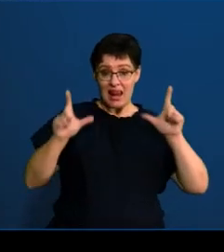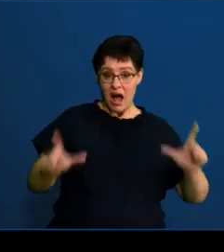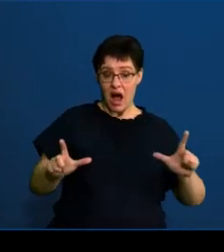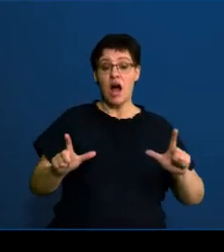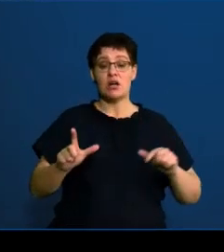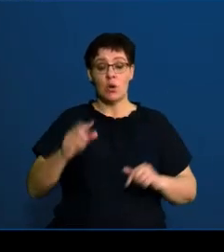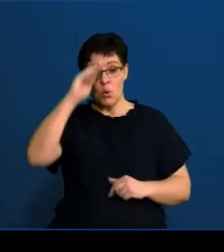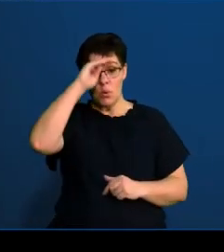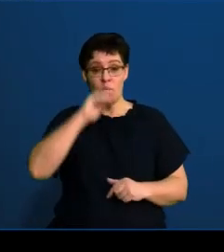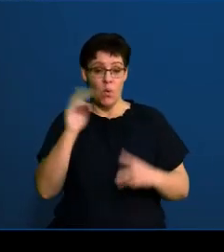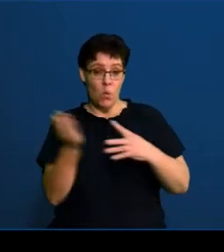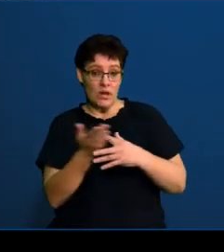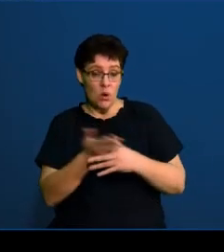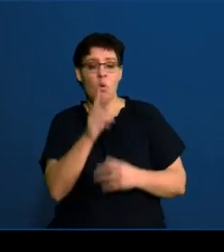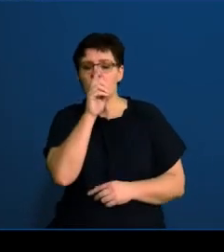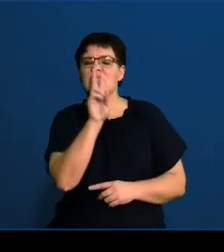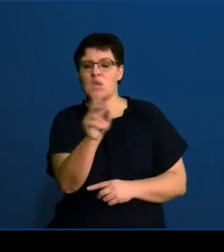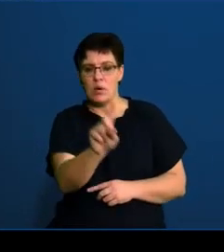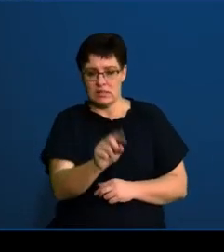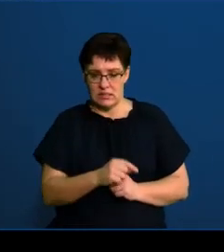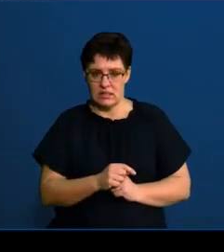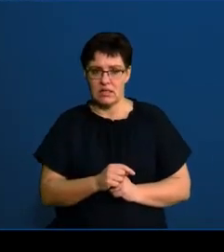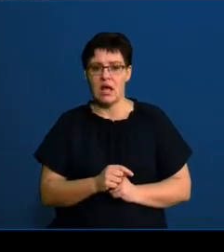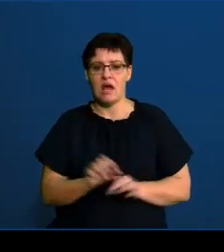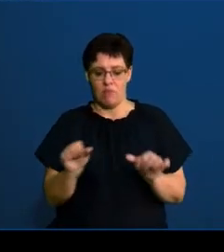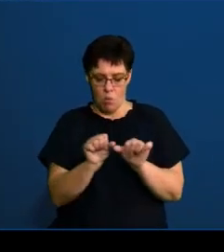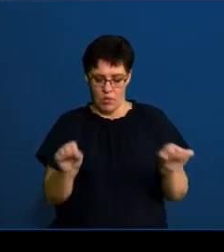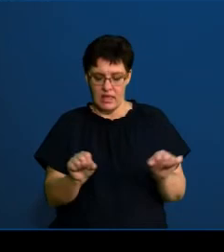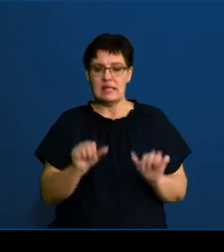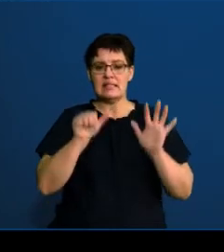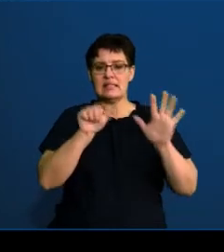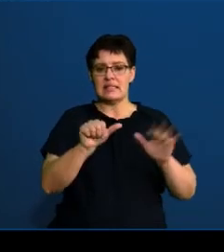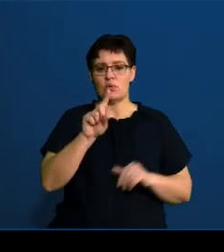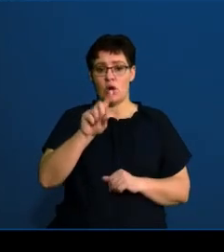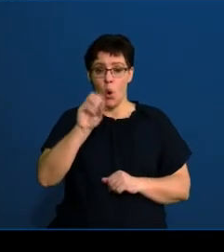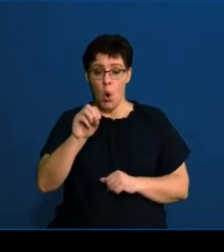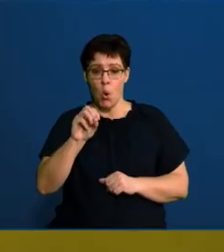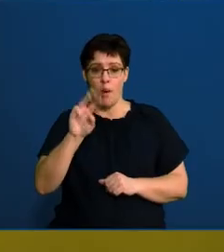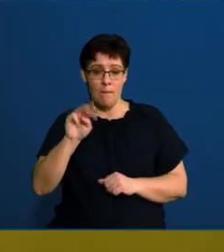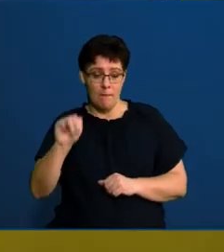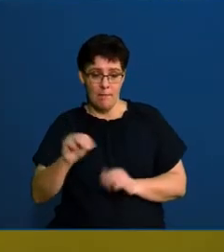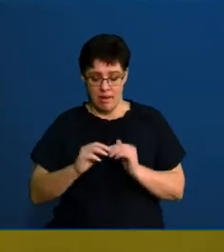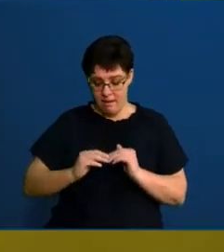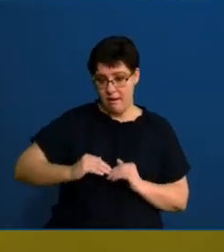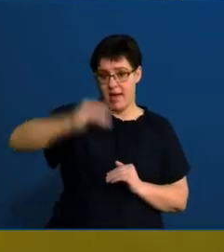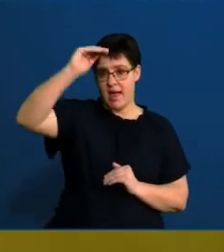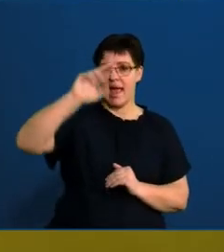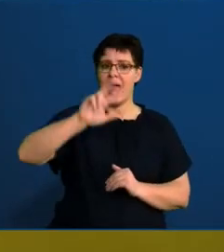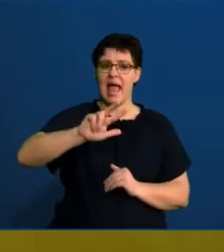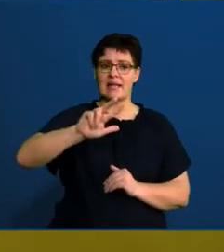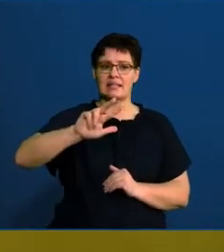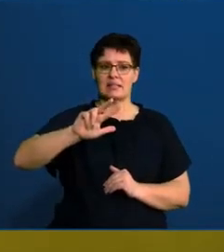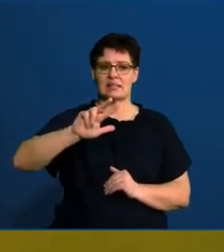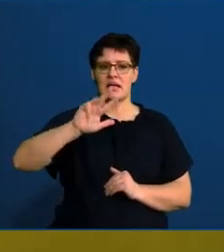this window, we've got the width of 610 millimeters, the length of 890 millimeters, and this is